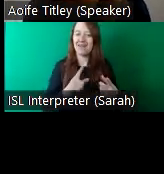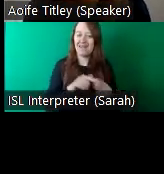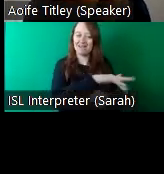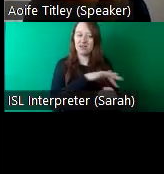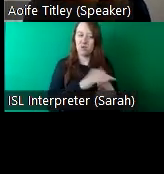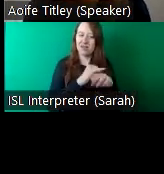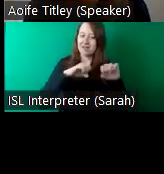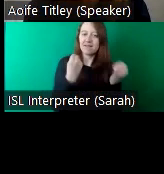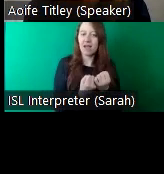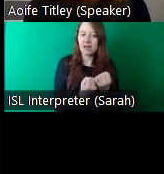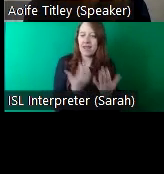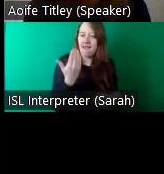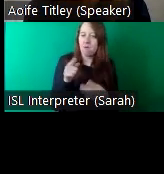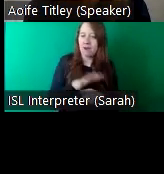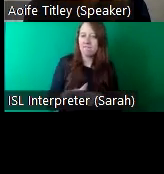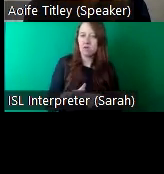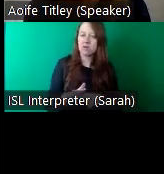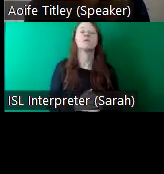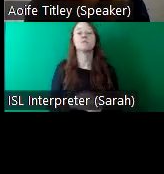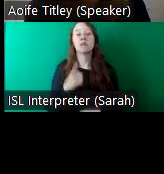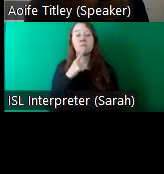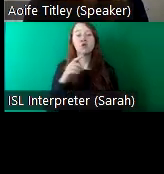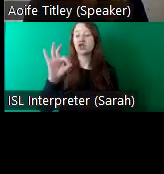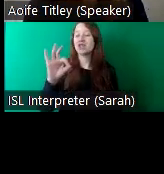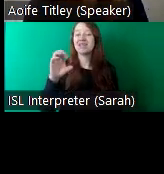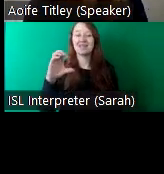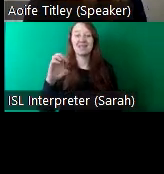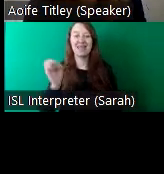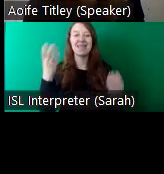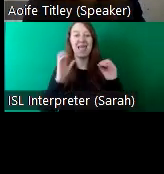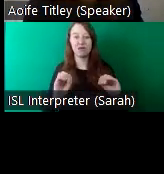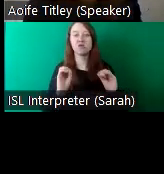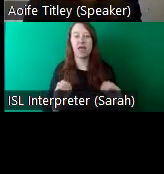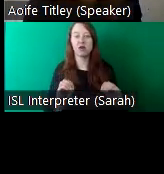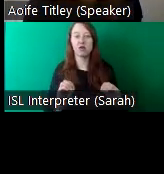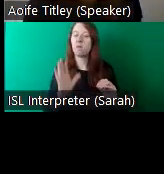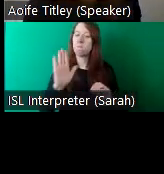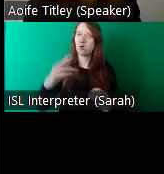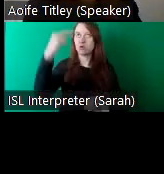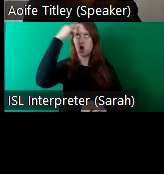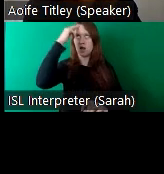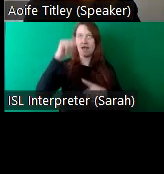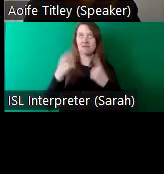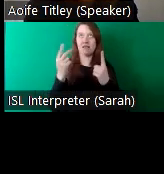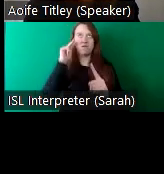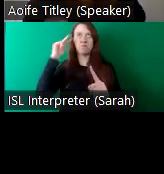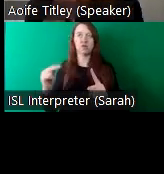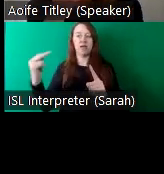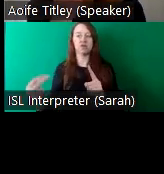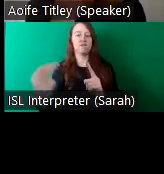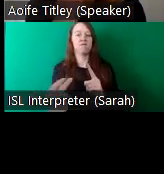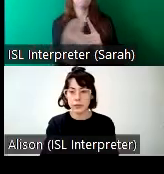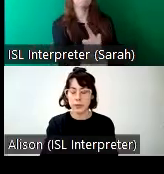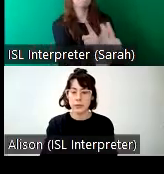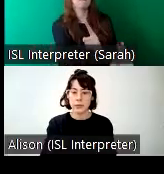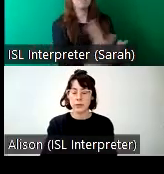of the importance of what we would all talk about as GCE educators in relation to multiple perspectives and seeing things, you know, from different vantage points and